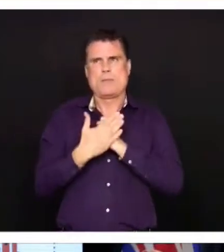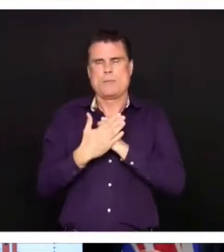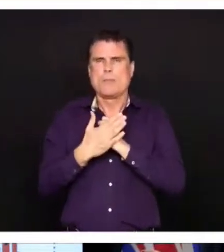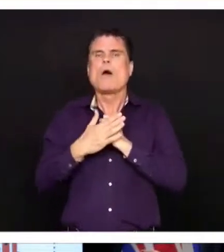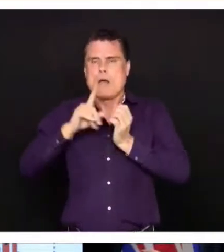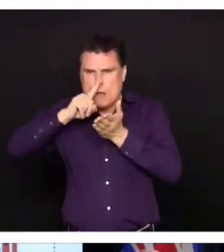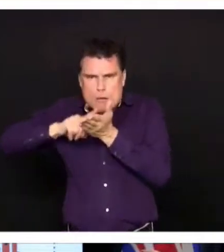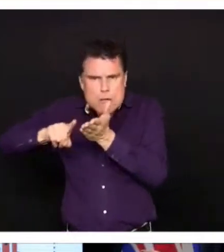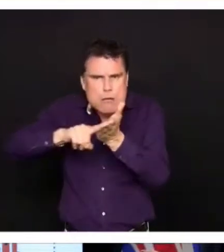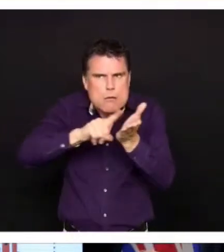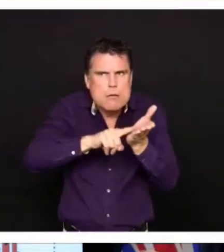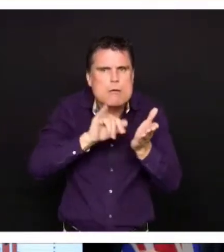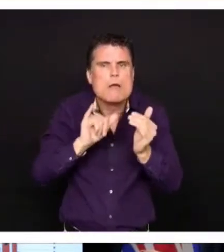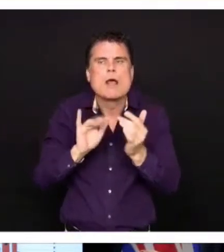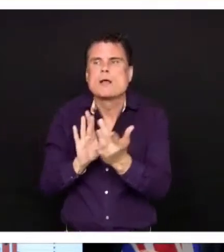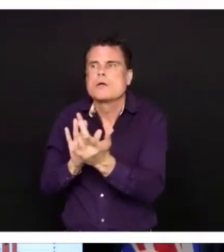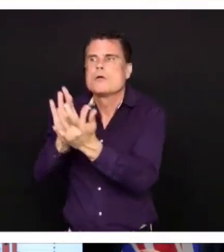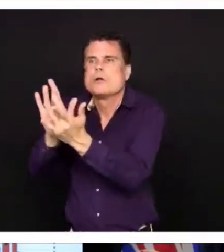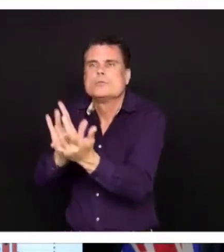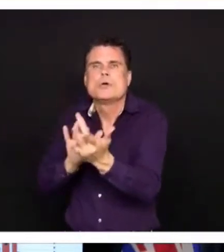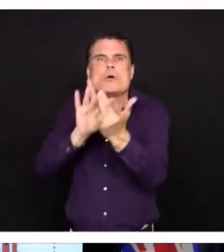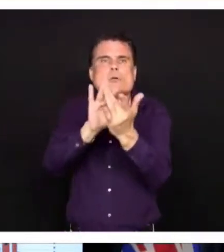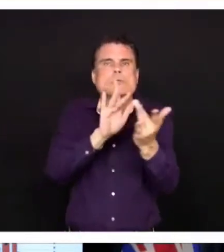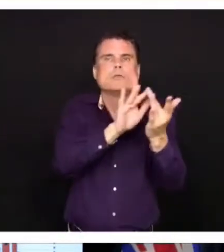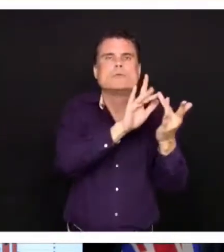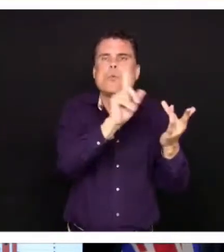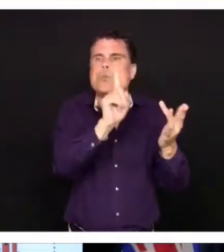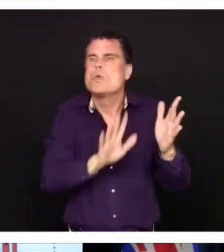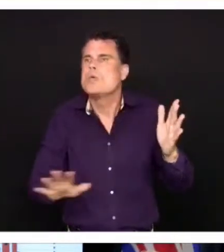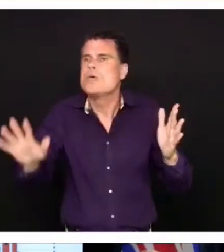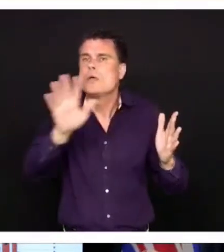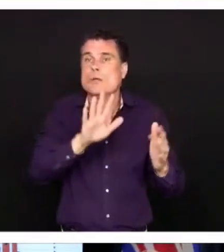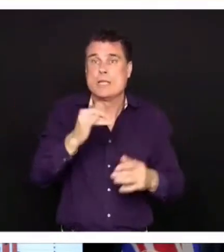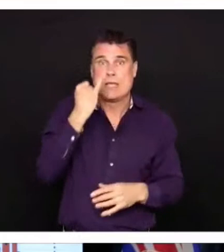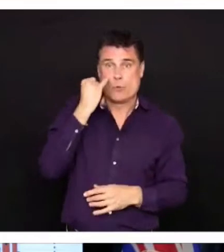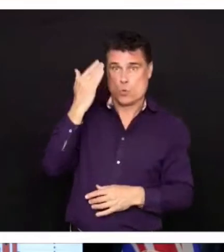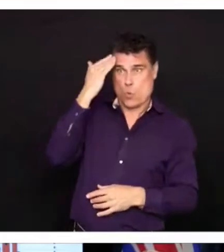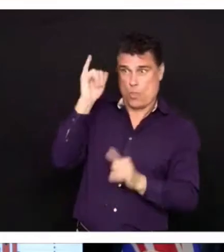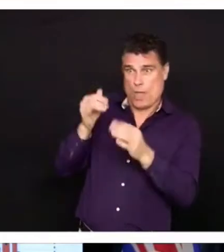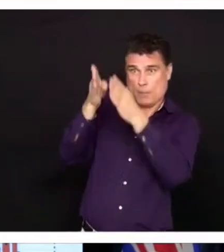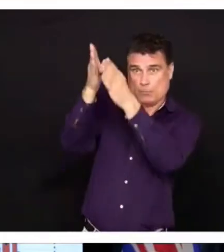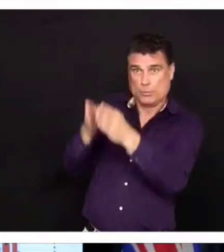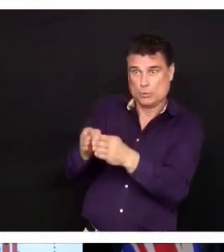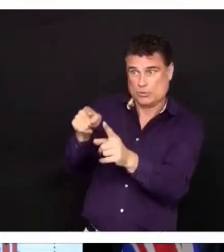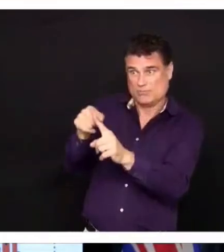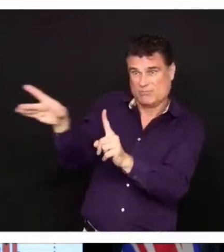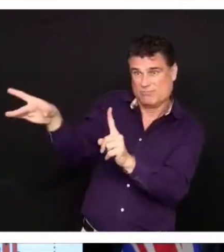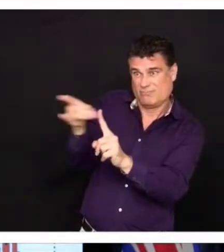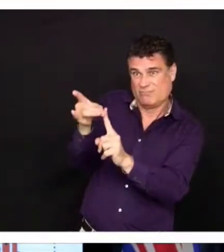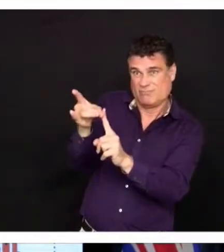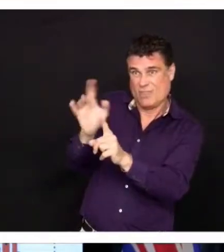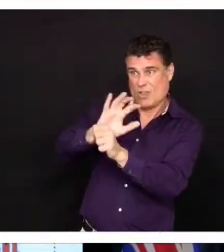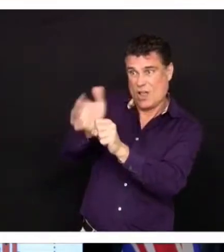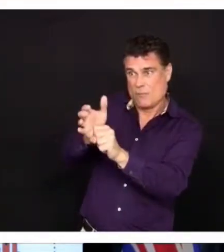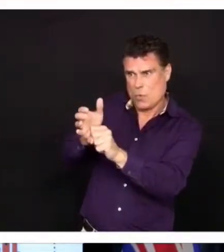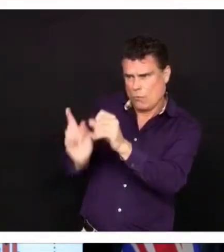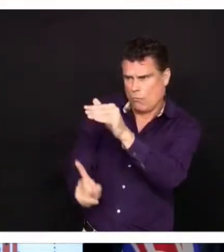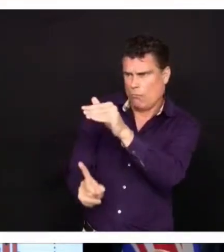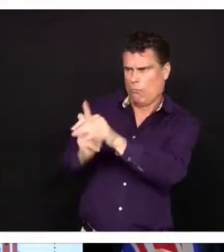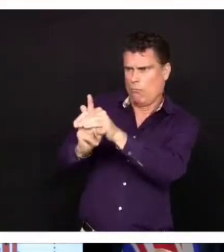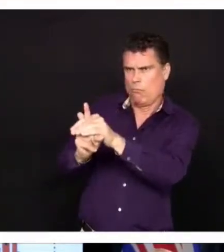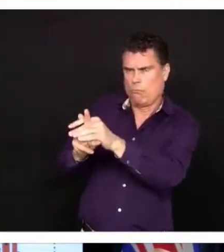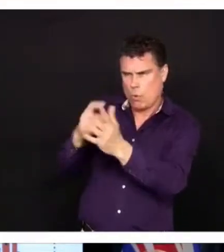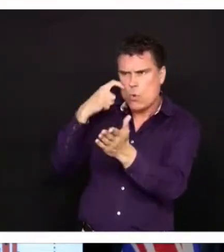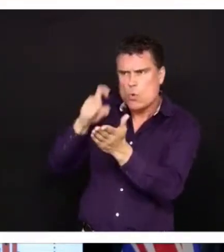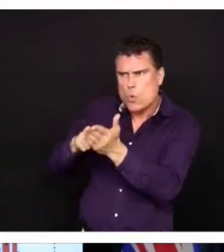can isolate those people and make sure that they're not passing it on to anybody else if and when they get sick. So that's what